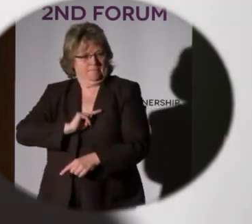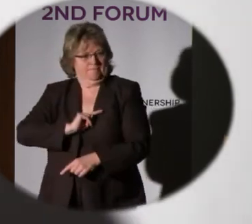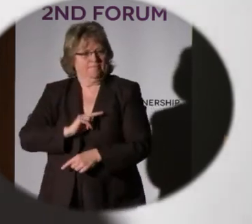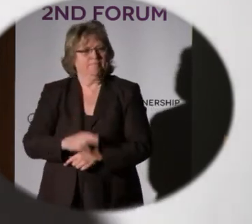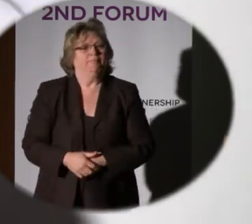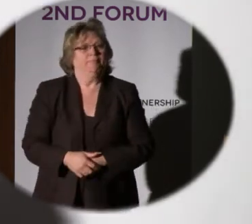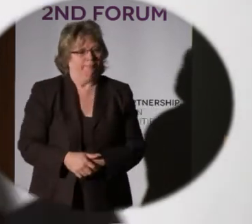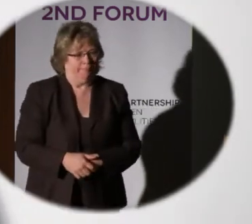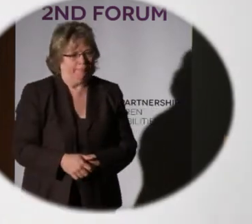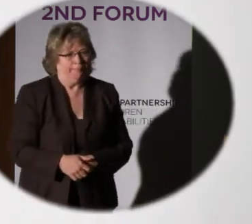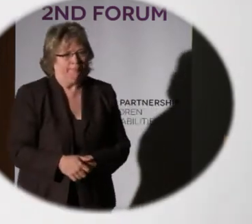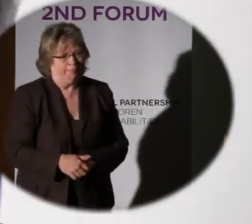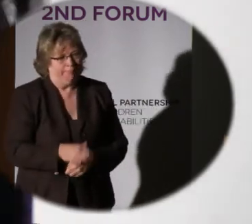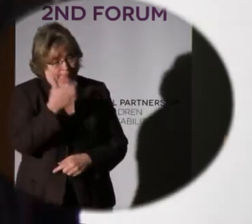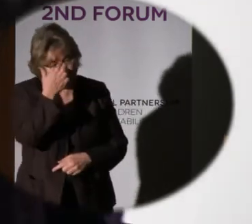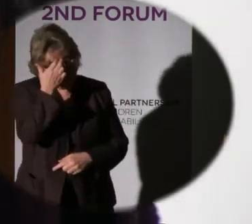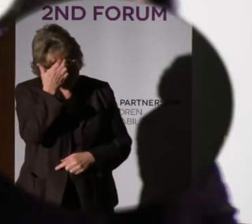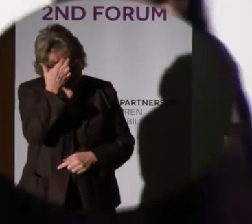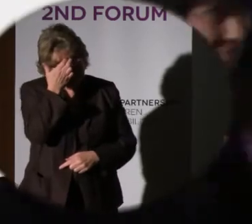Yes.